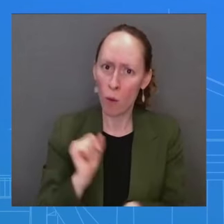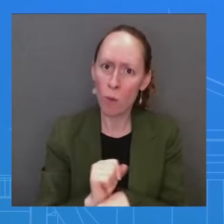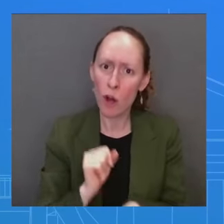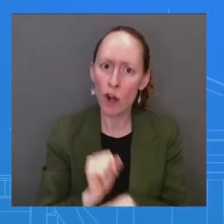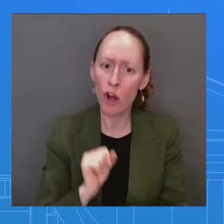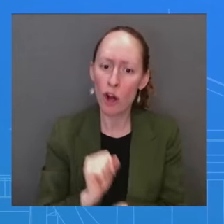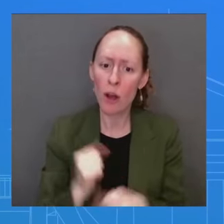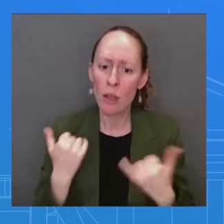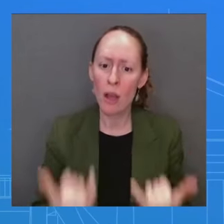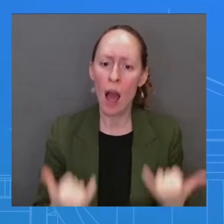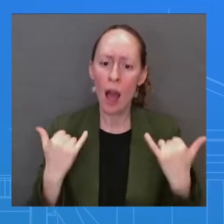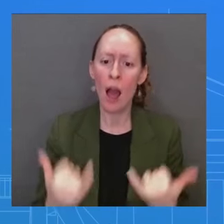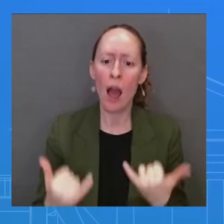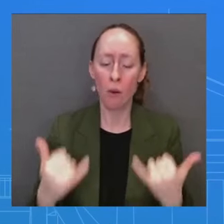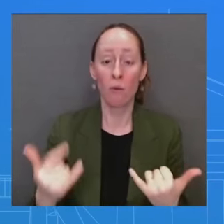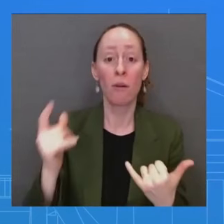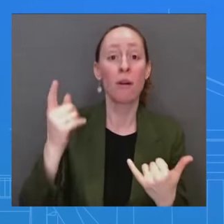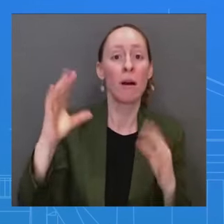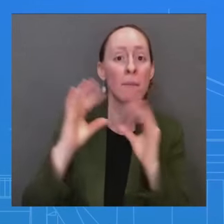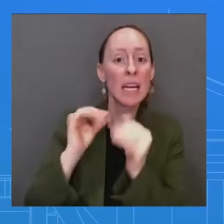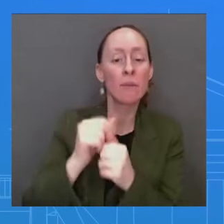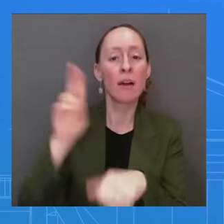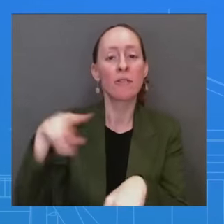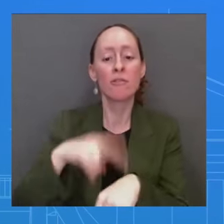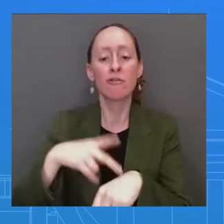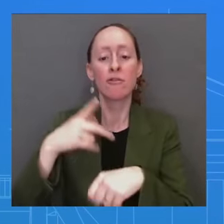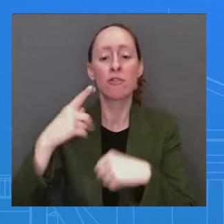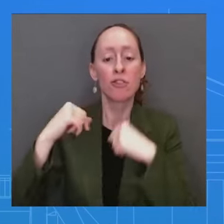I just don't have anything to share on specifics